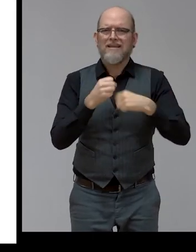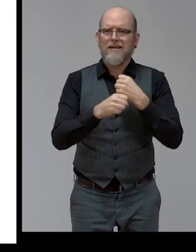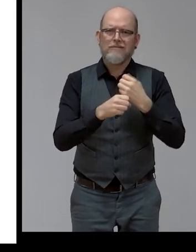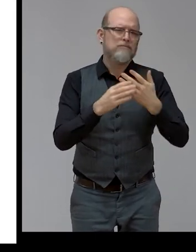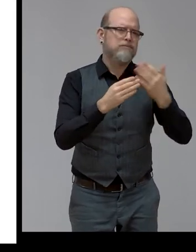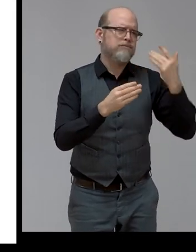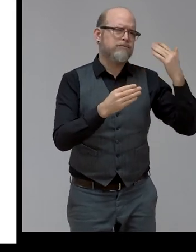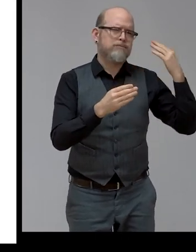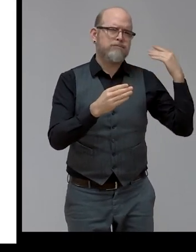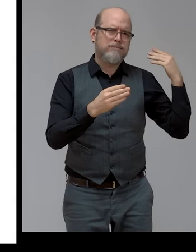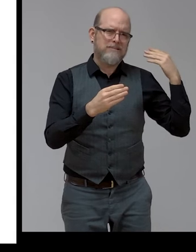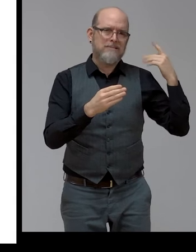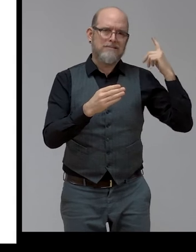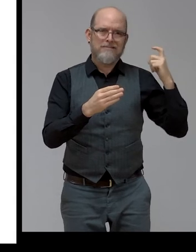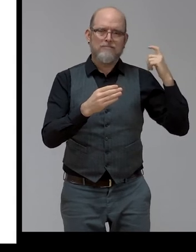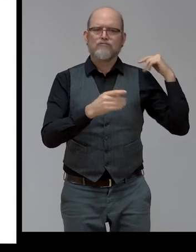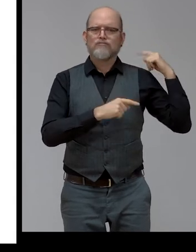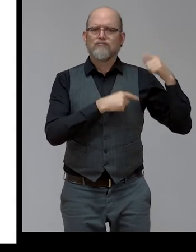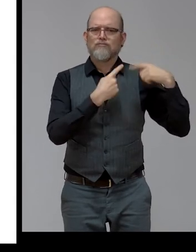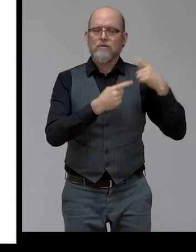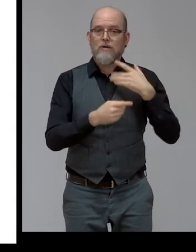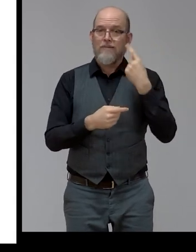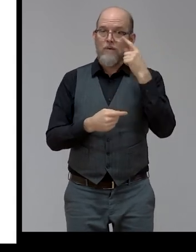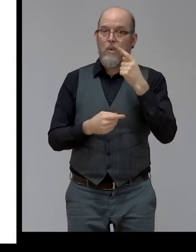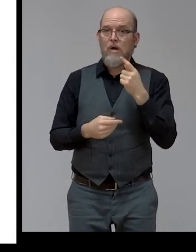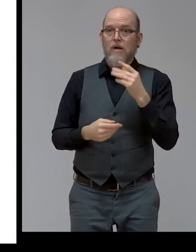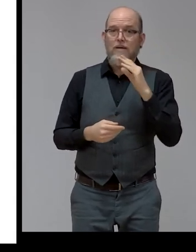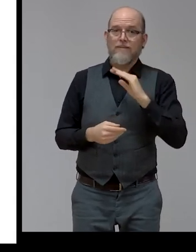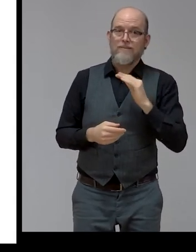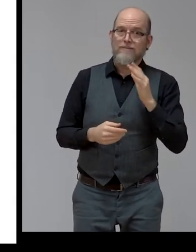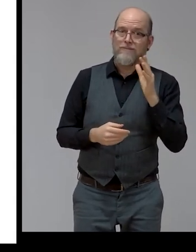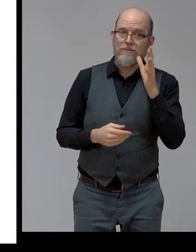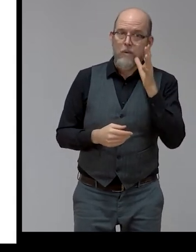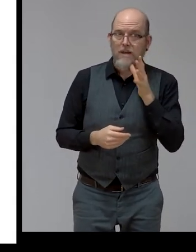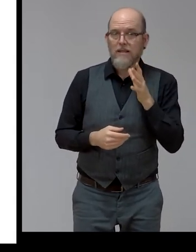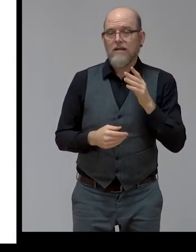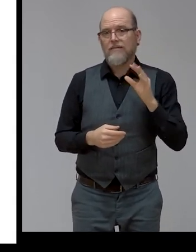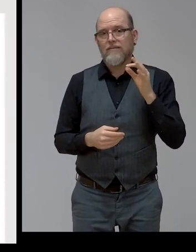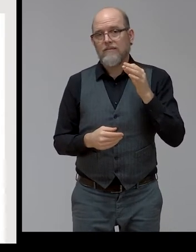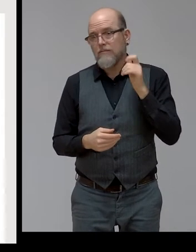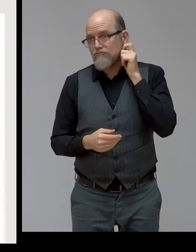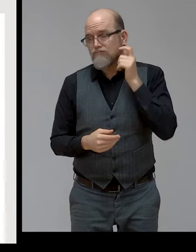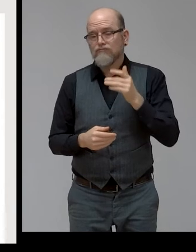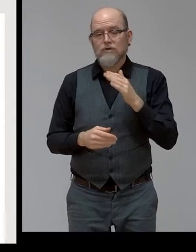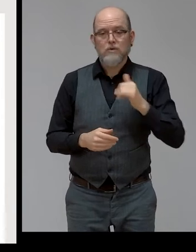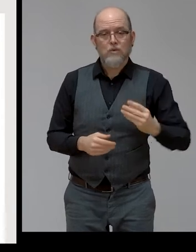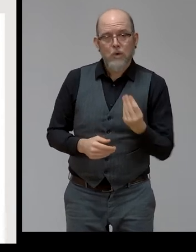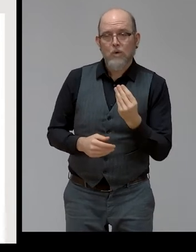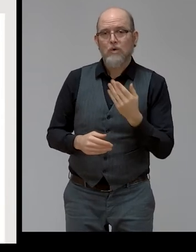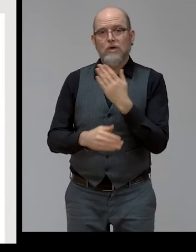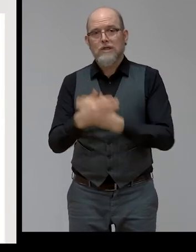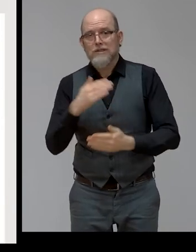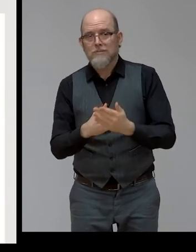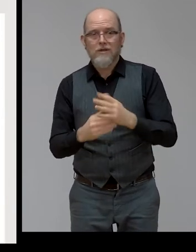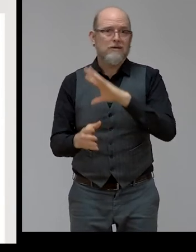we are working for women, young people, and people with disabilities. We are a member of European Foundation Center